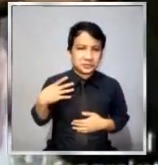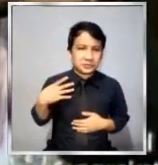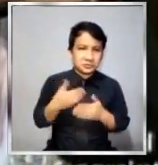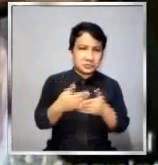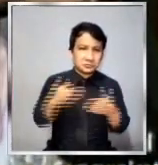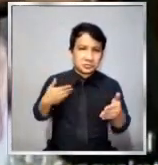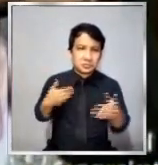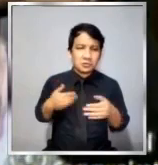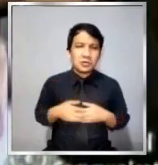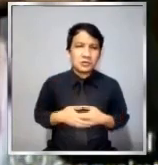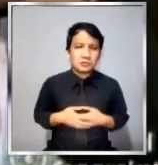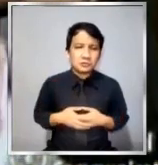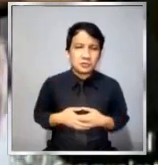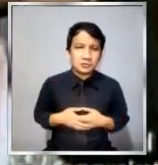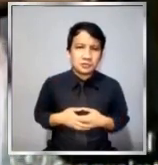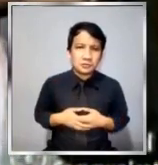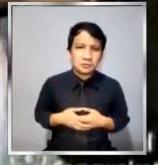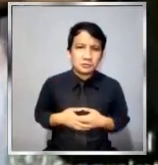One slide back.